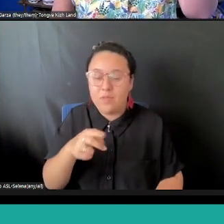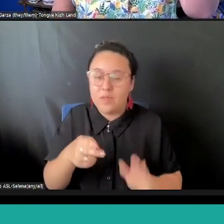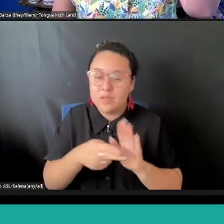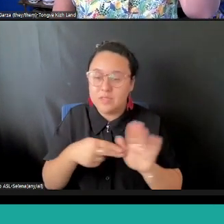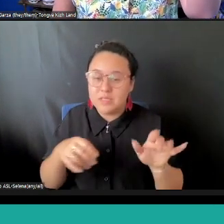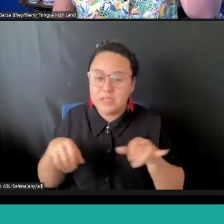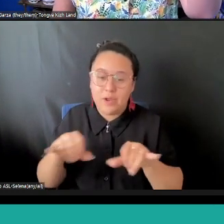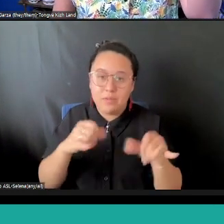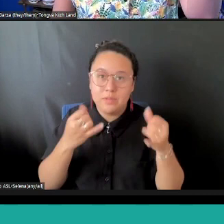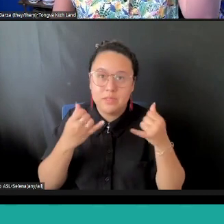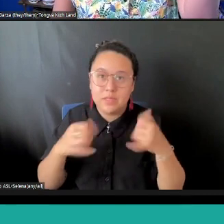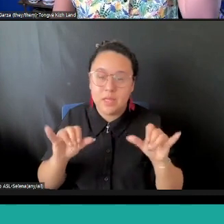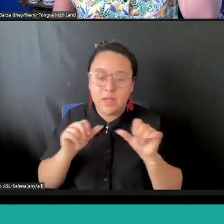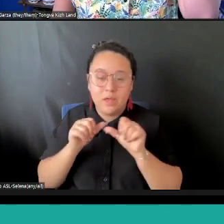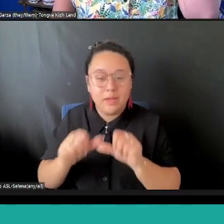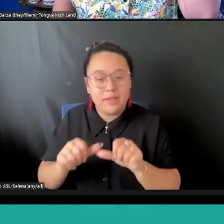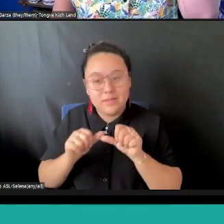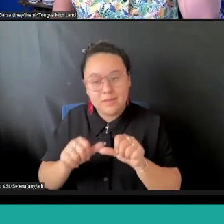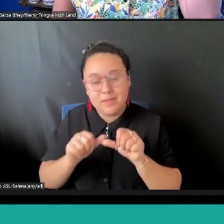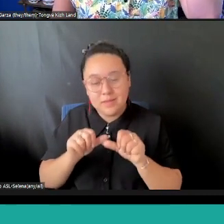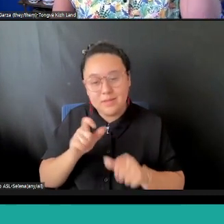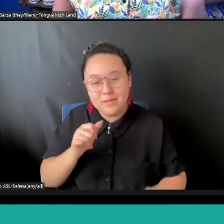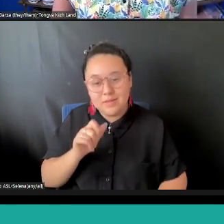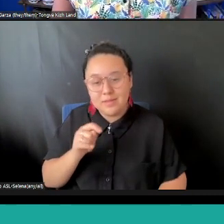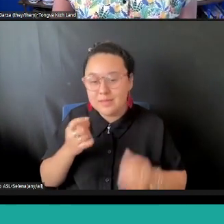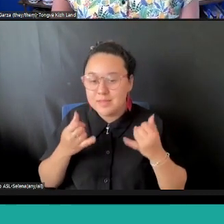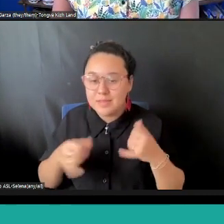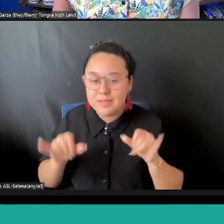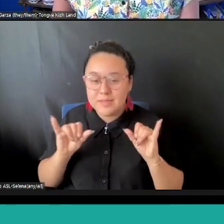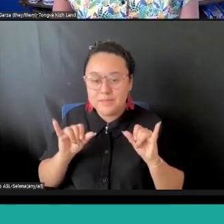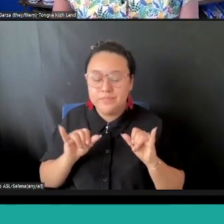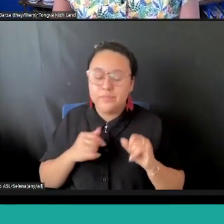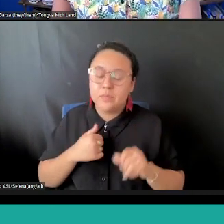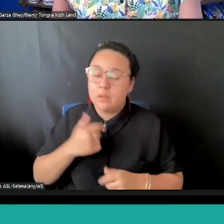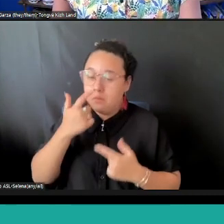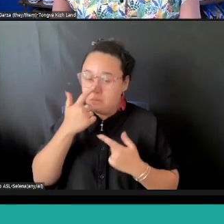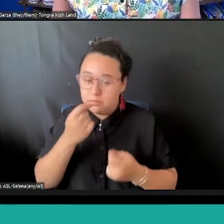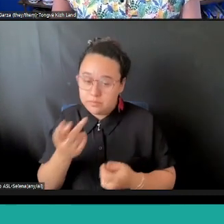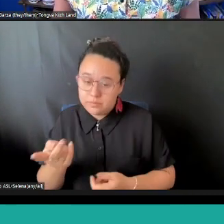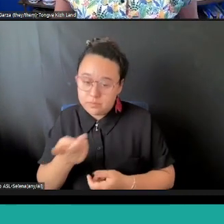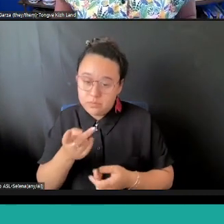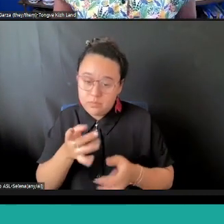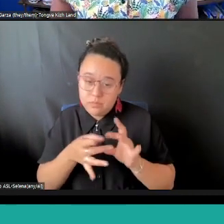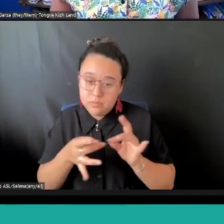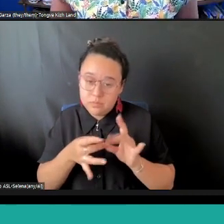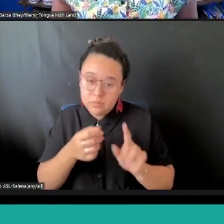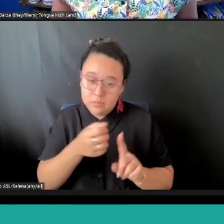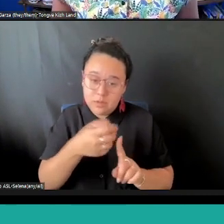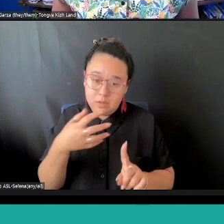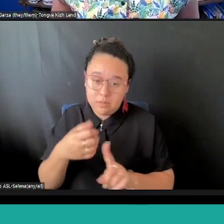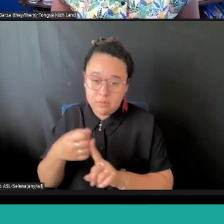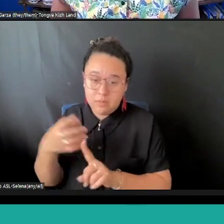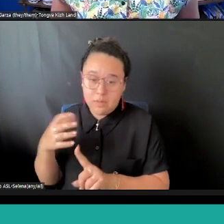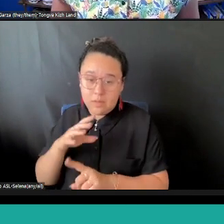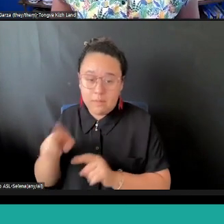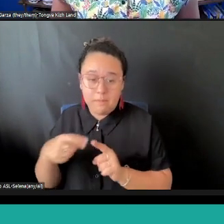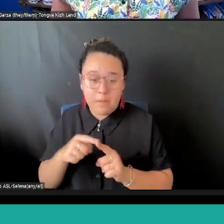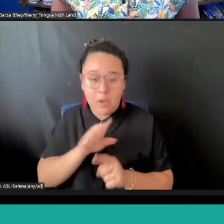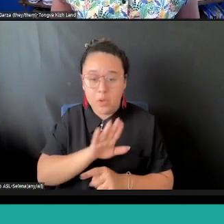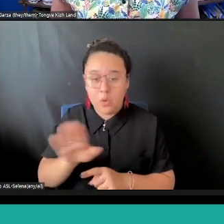still exist. And so I'm interested if you could both talk a little bit about your work in